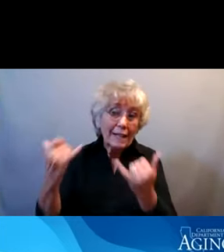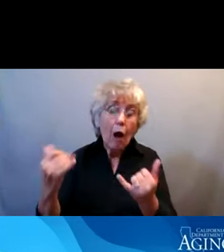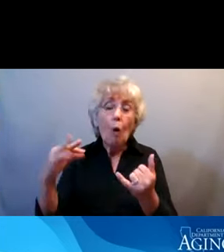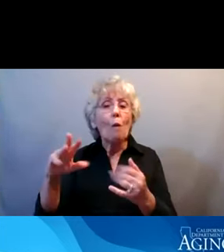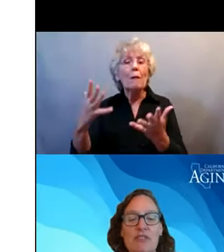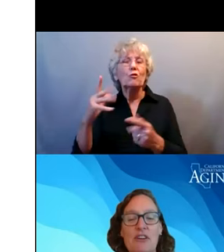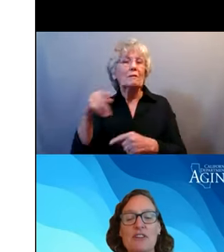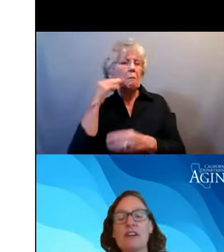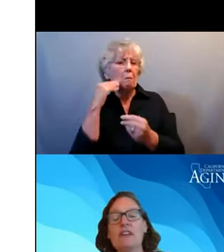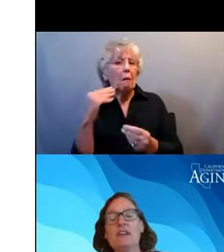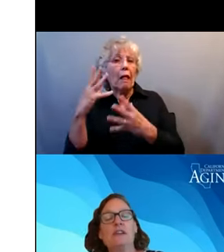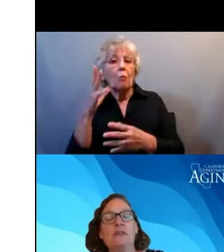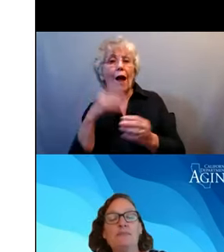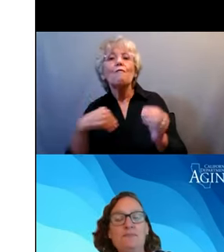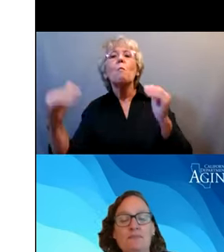on equity from the Secretary.